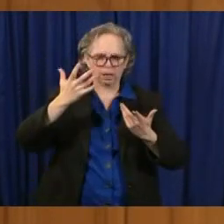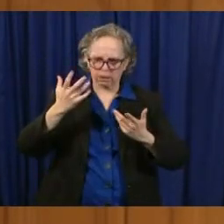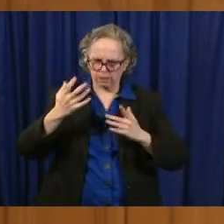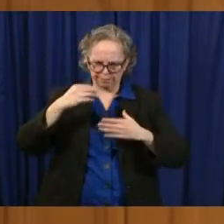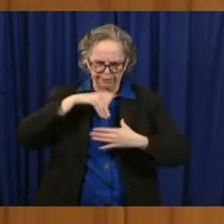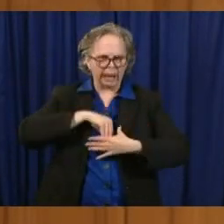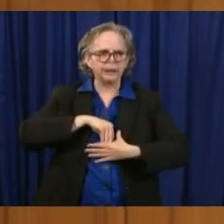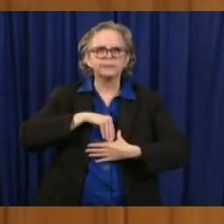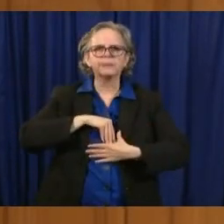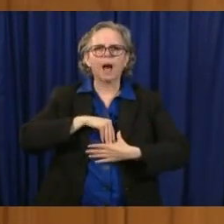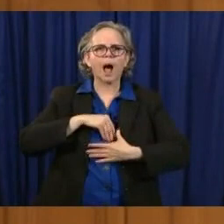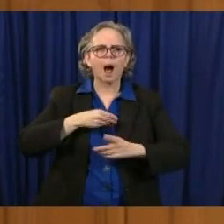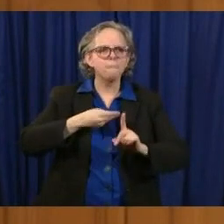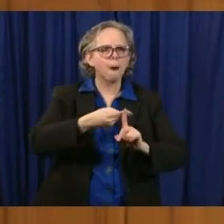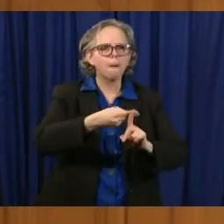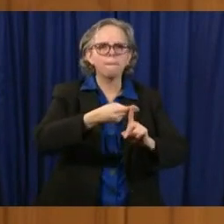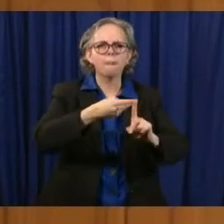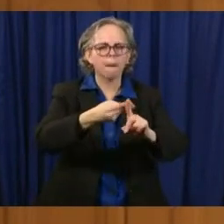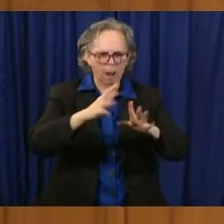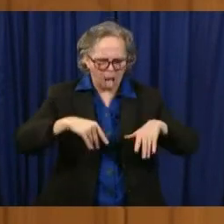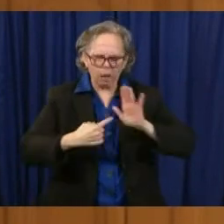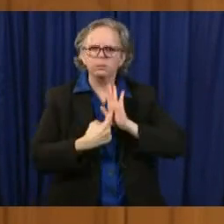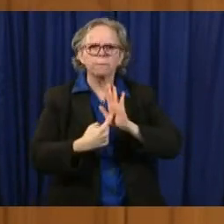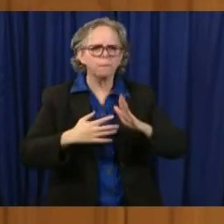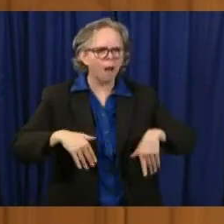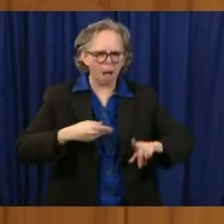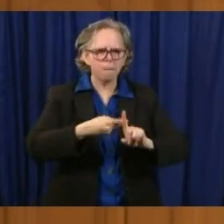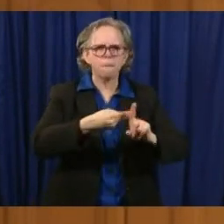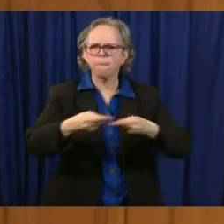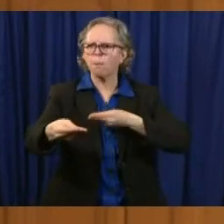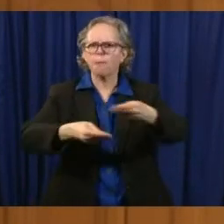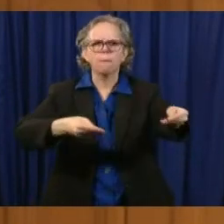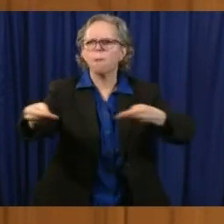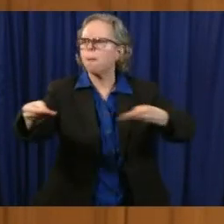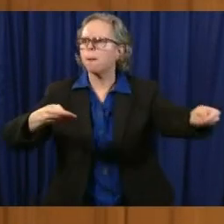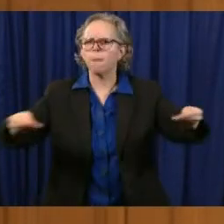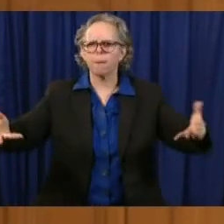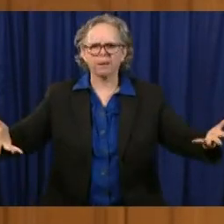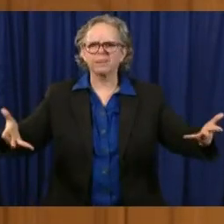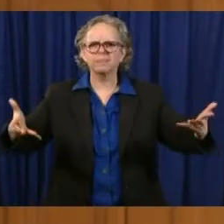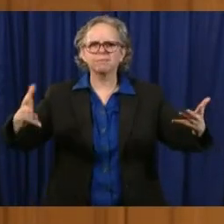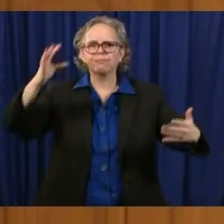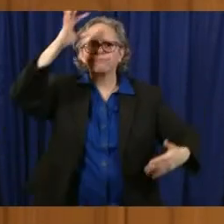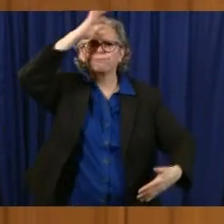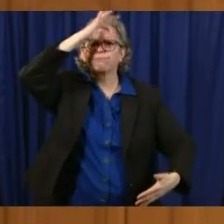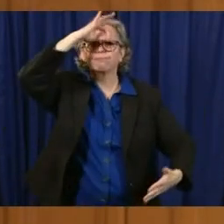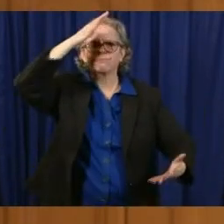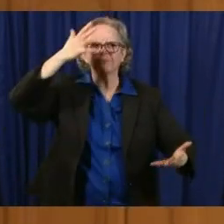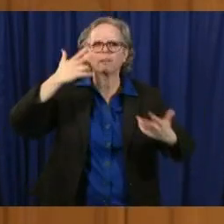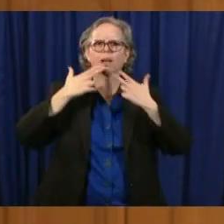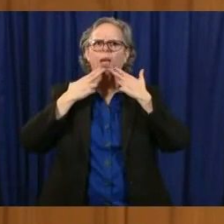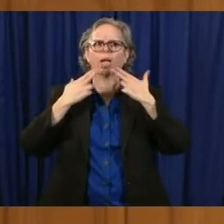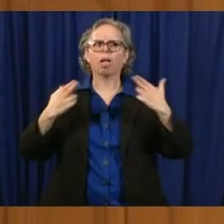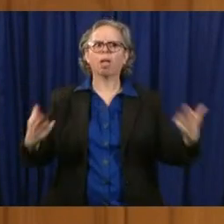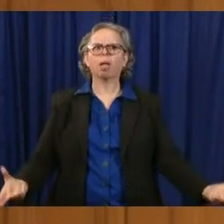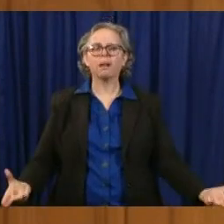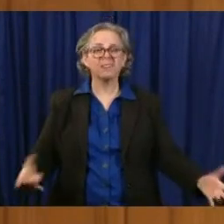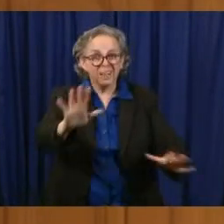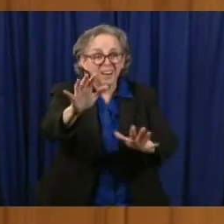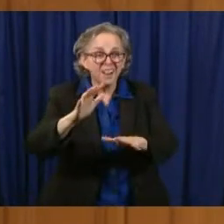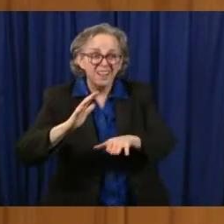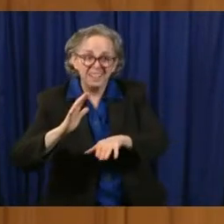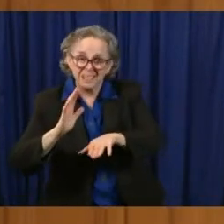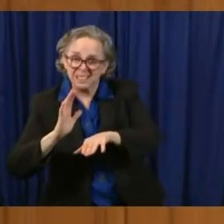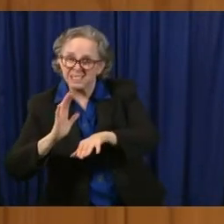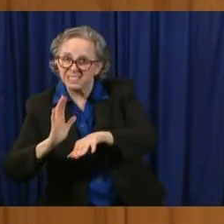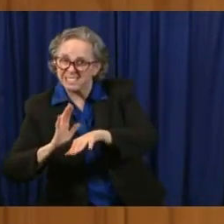in place. But it's so important to know that once we recognize it, we do everything possible to control the spread of infection.